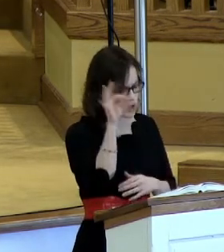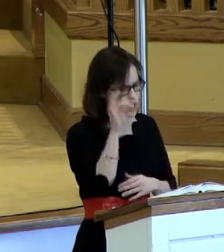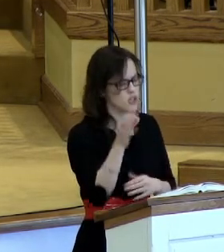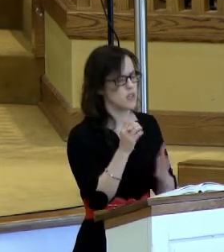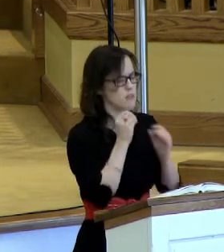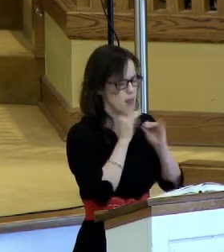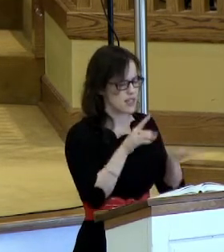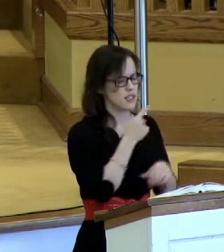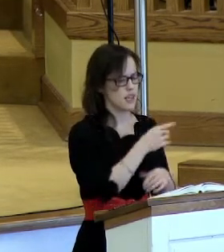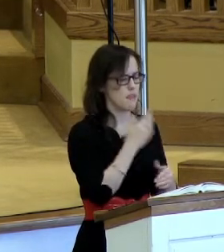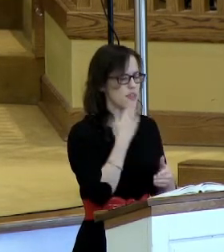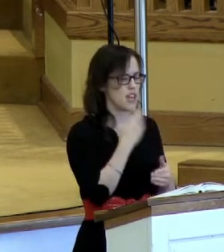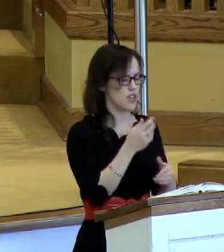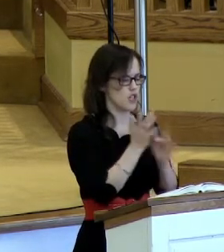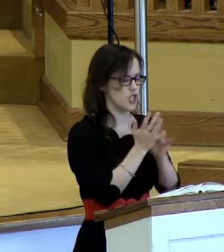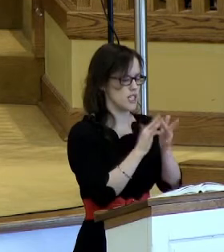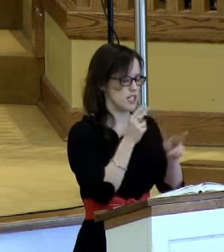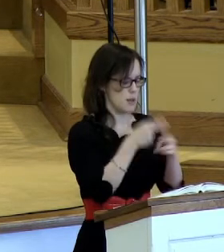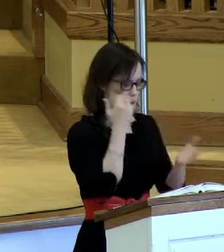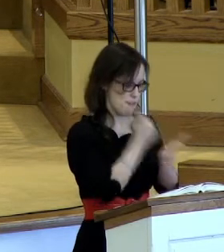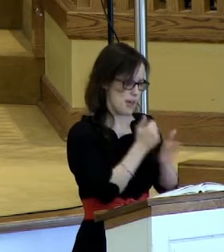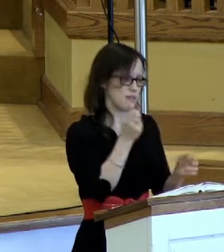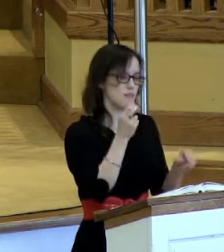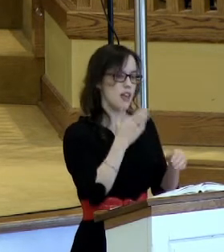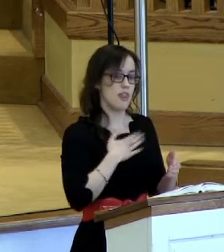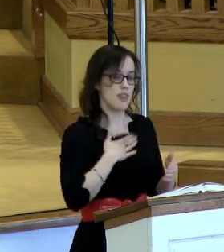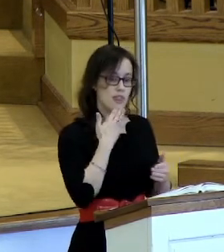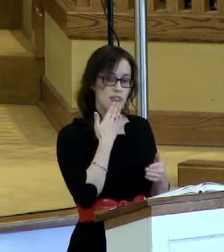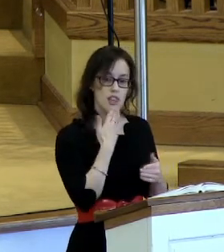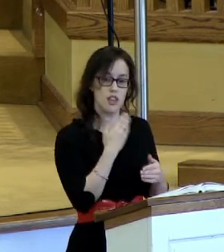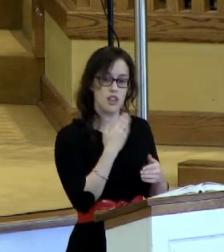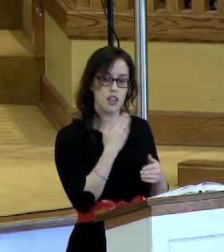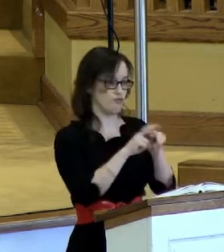We thank you for it in your son's name. Amen. Thank you. You can be seated.